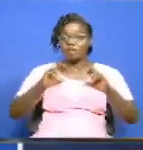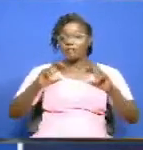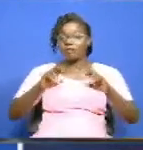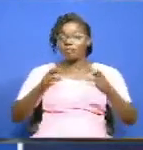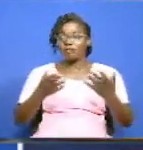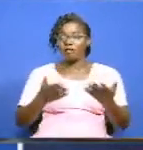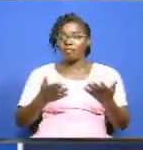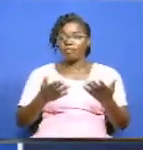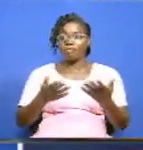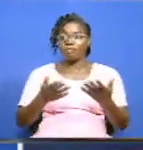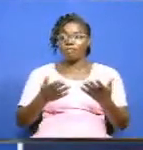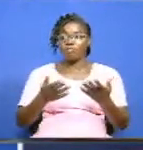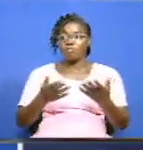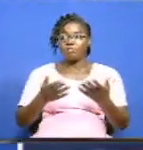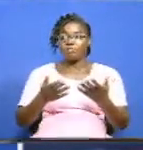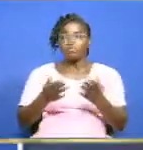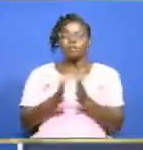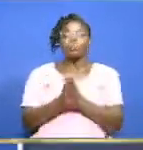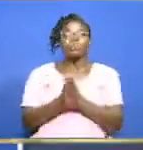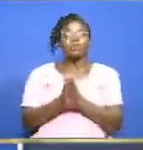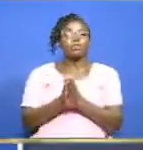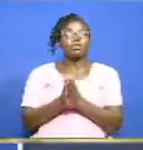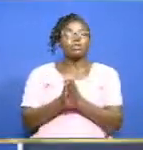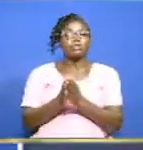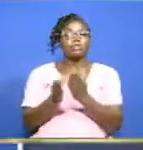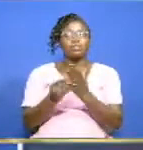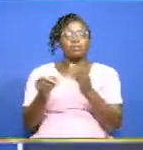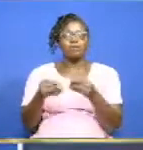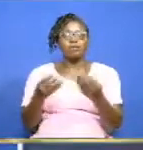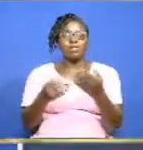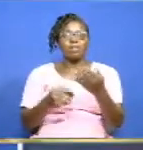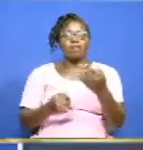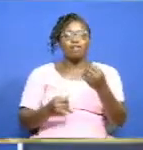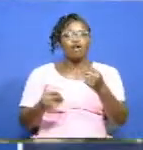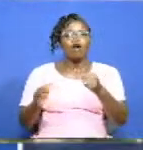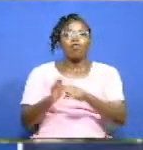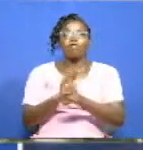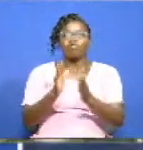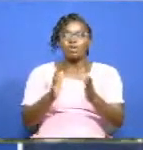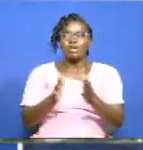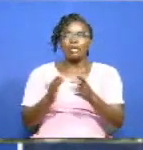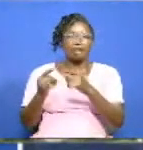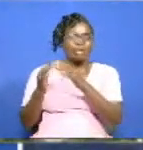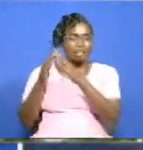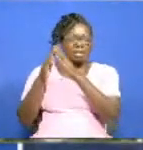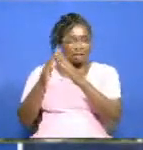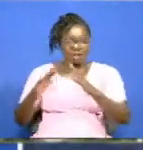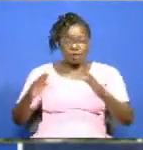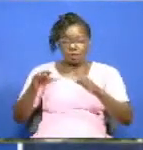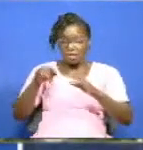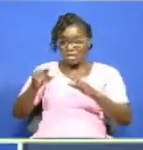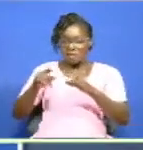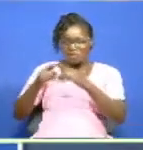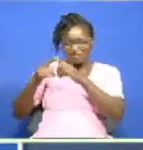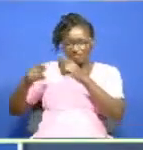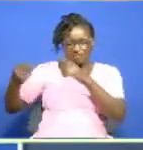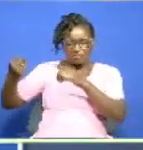called Betty a filler. Betty was brutally murdered in her house by a known